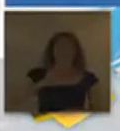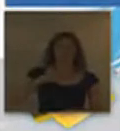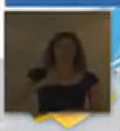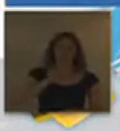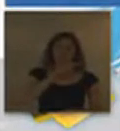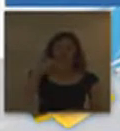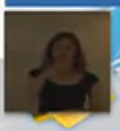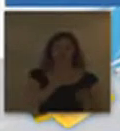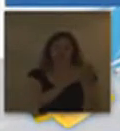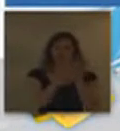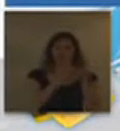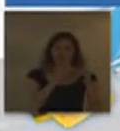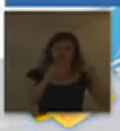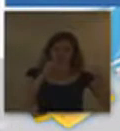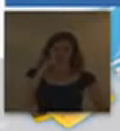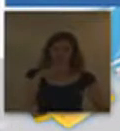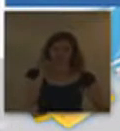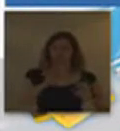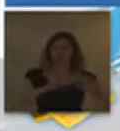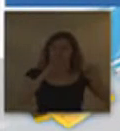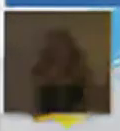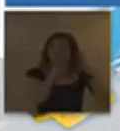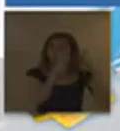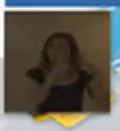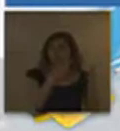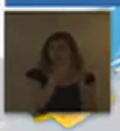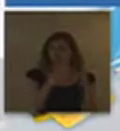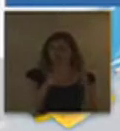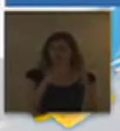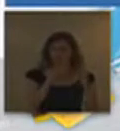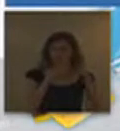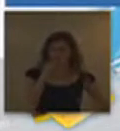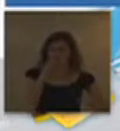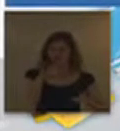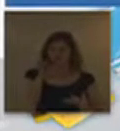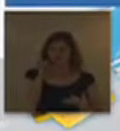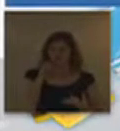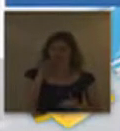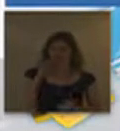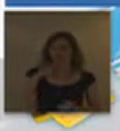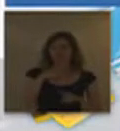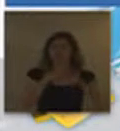and their academic performance, specifically reading and maths.